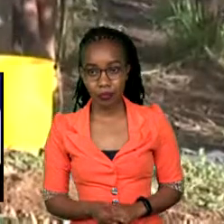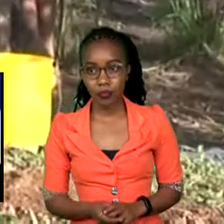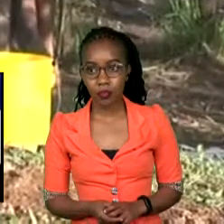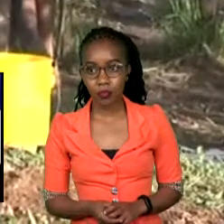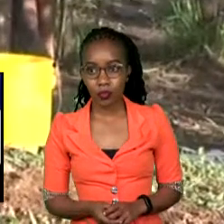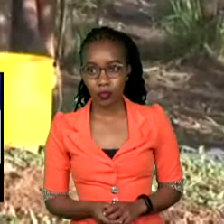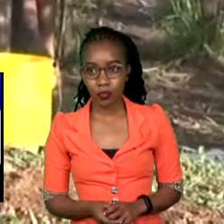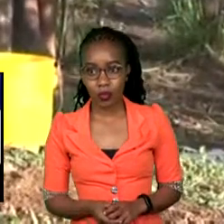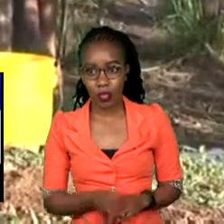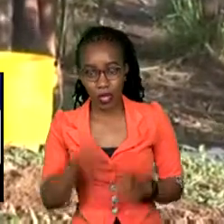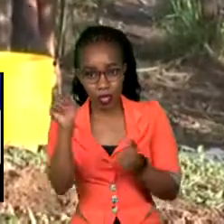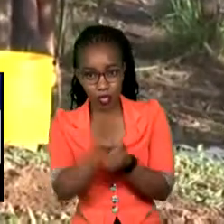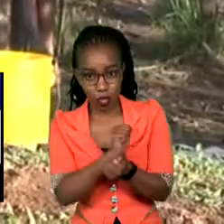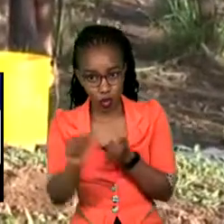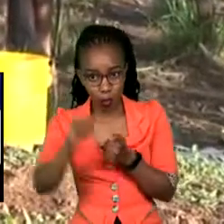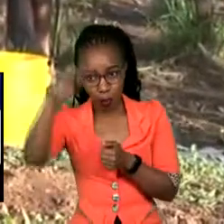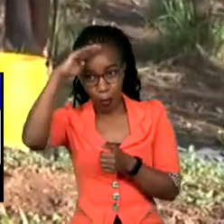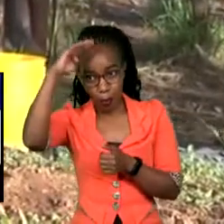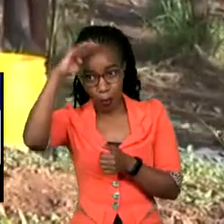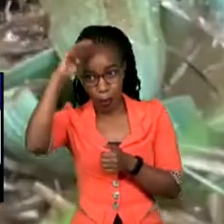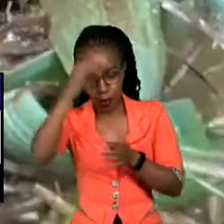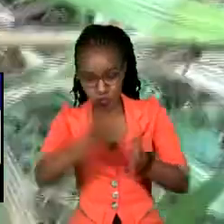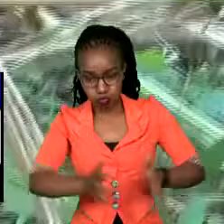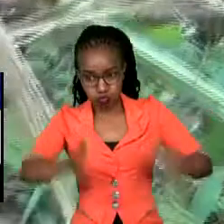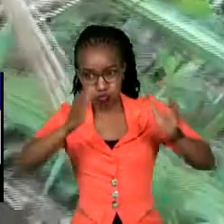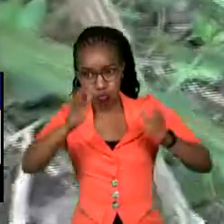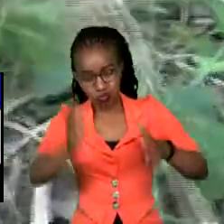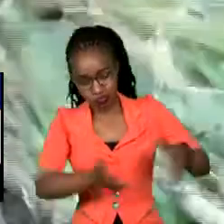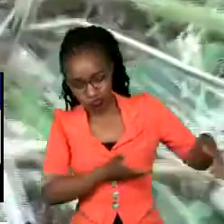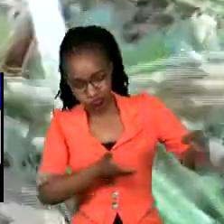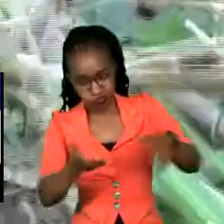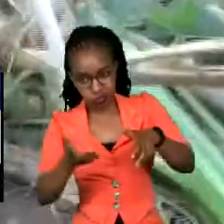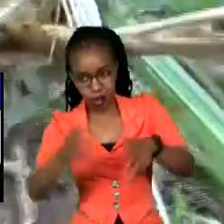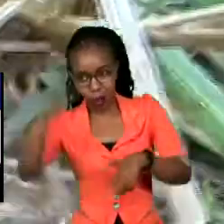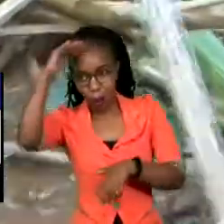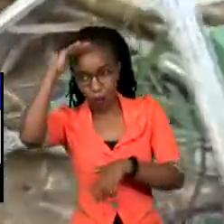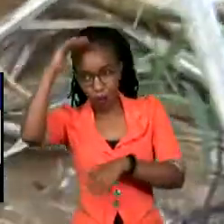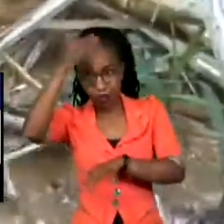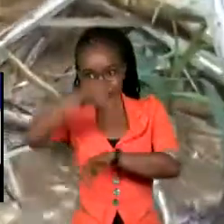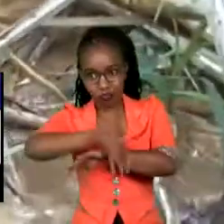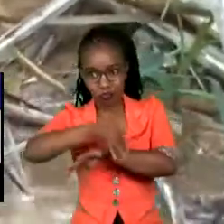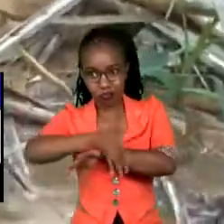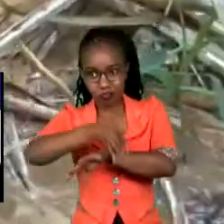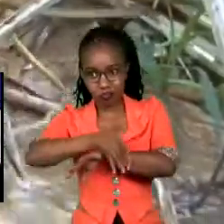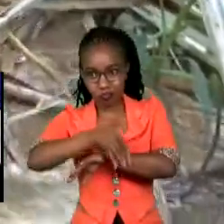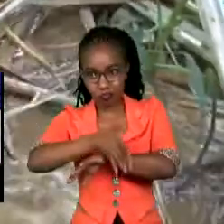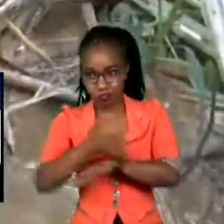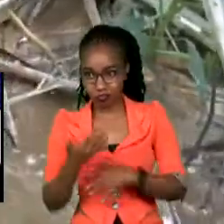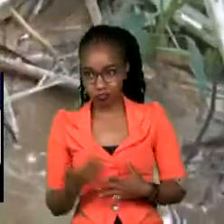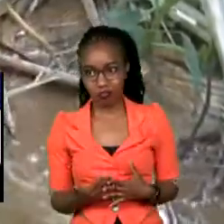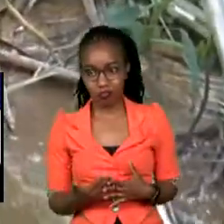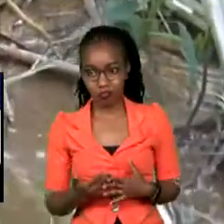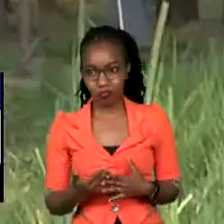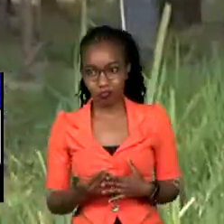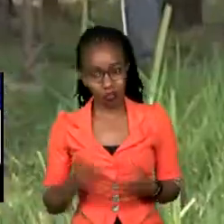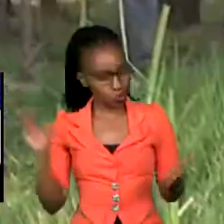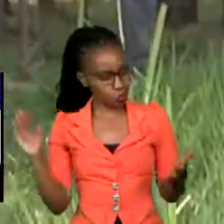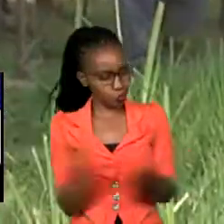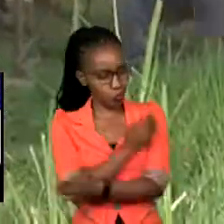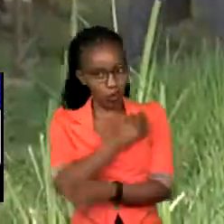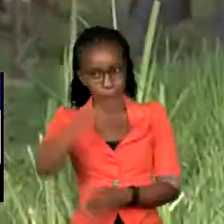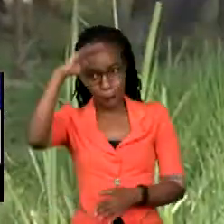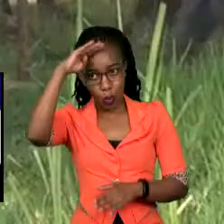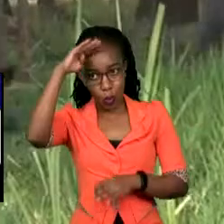The destroying of brewing pots, pouring of the brews, all a concerted effort in the war against illicit